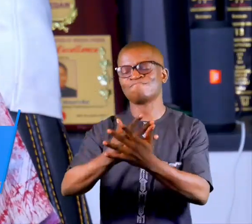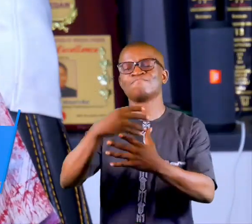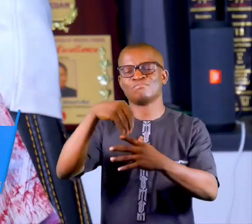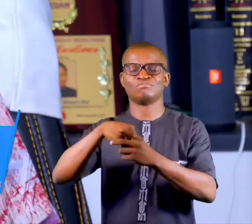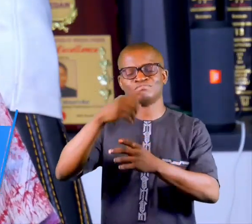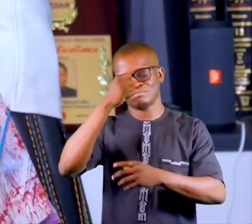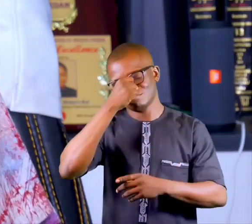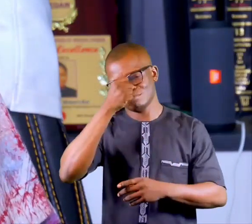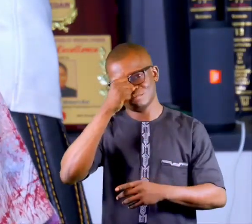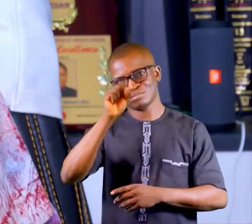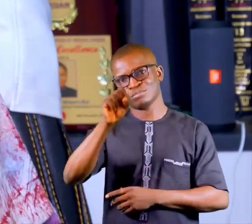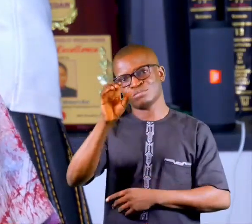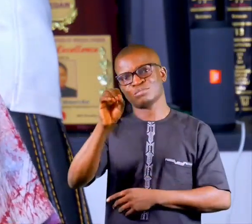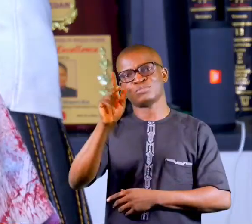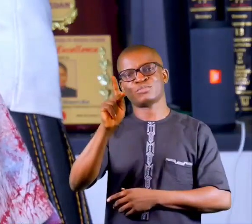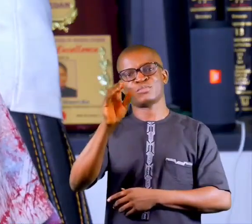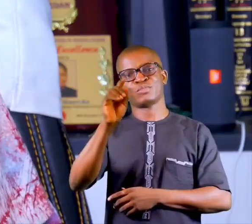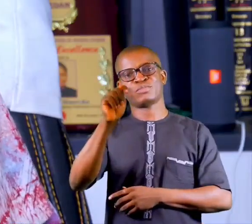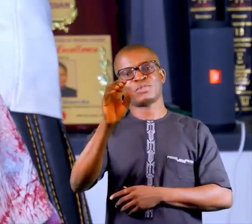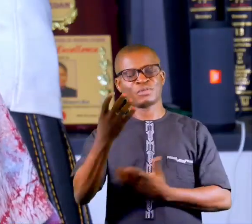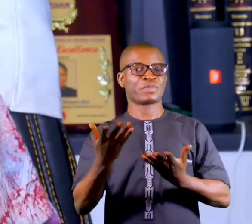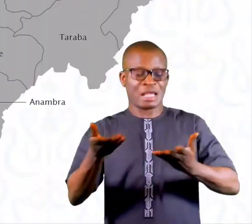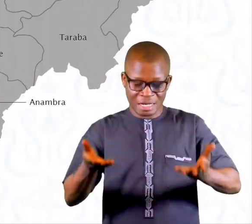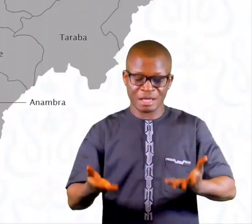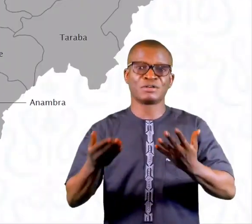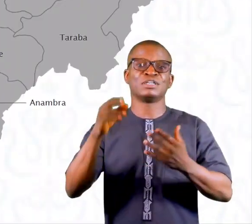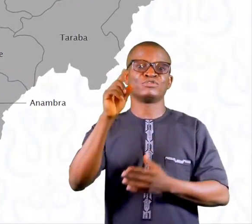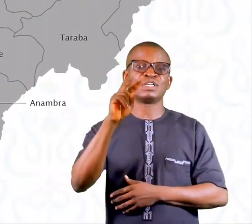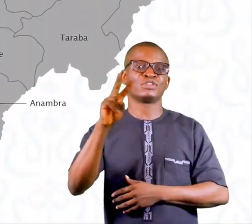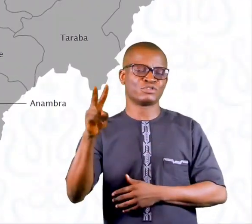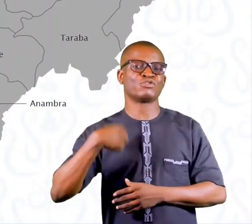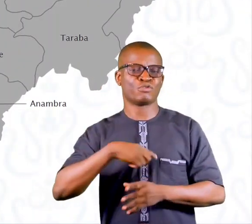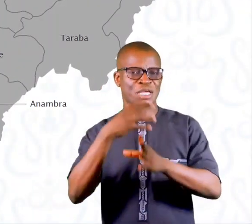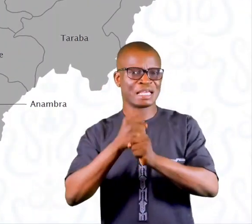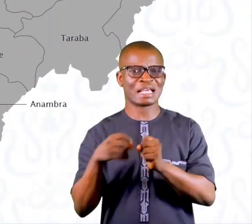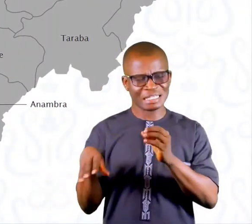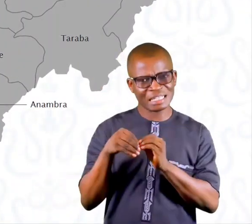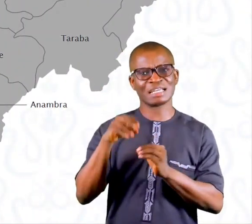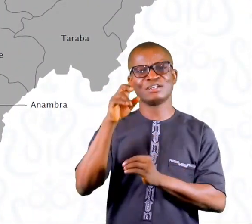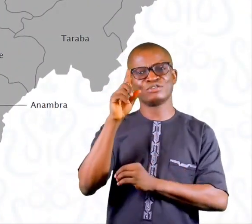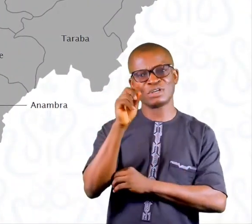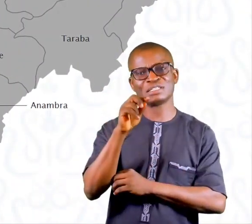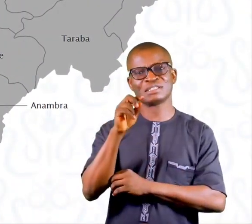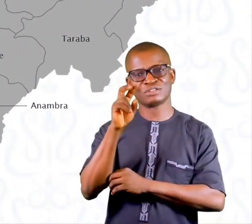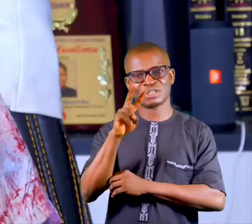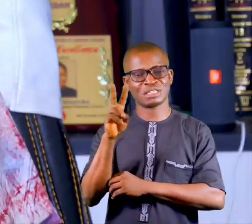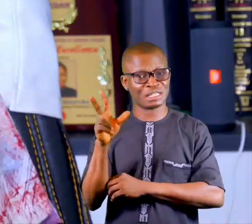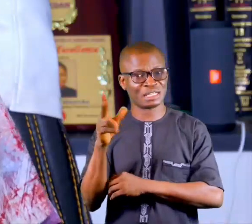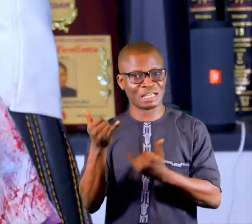already in 2023, we've secured additional 3 convictions of rape in the same